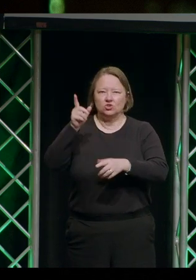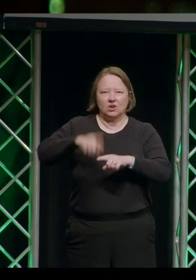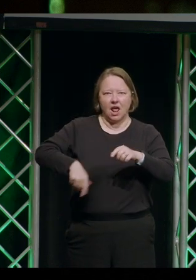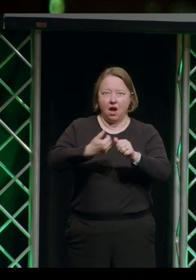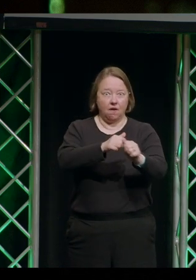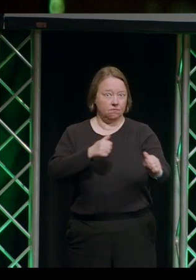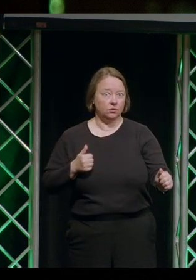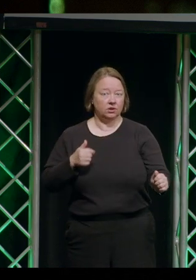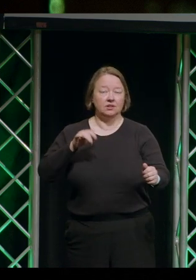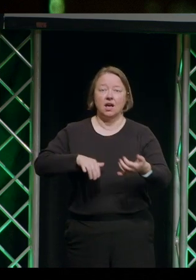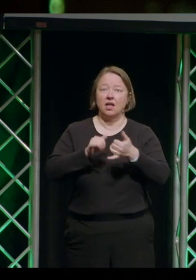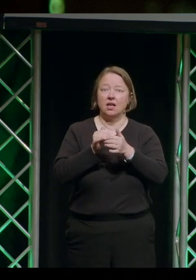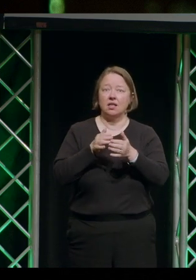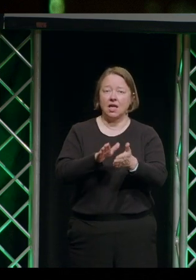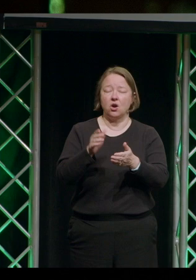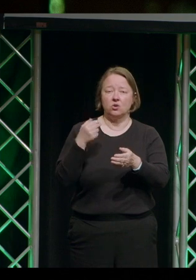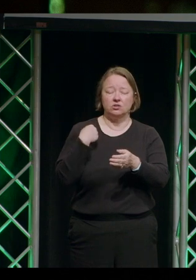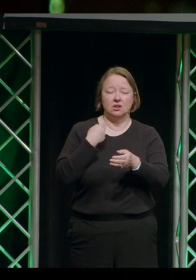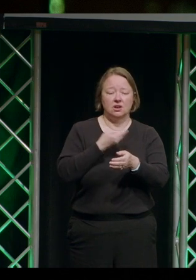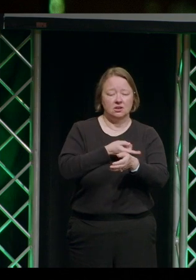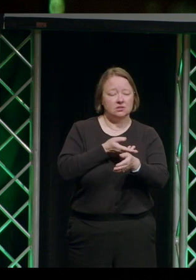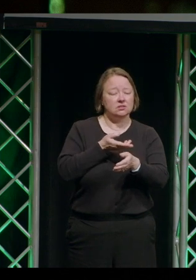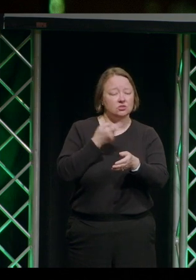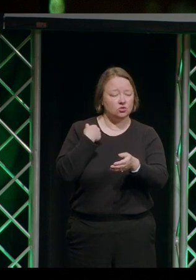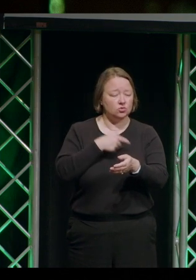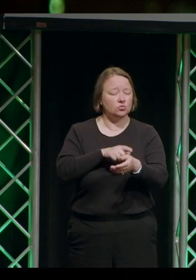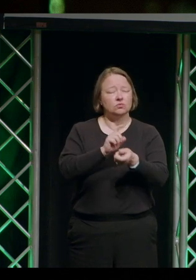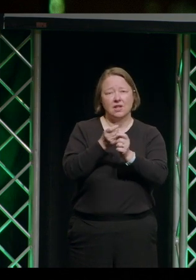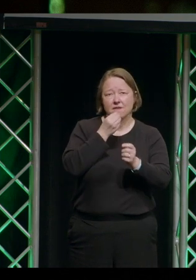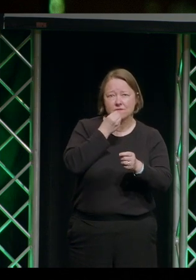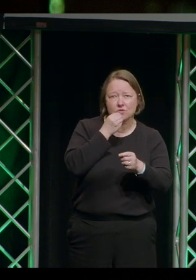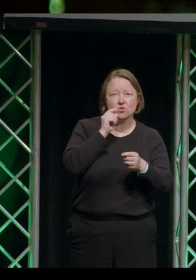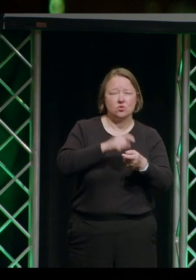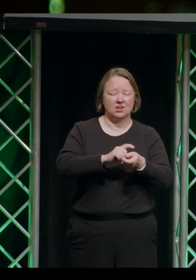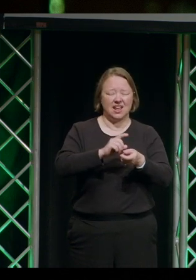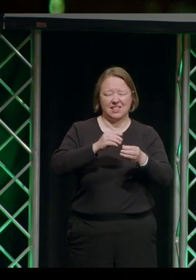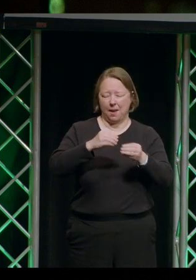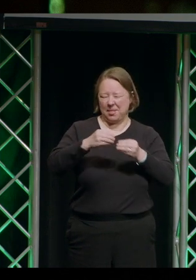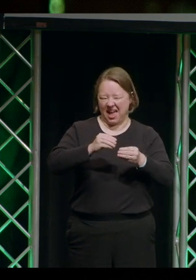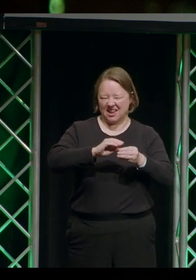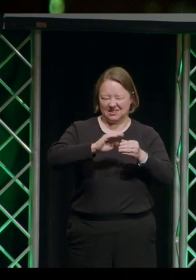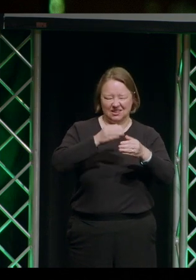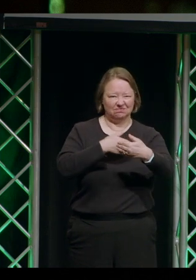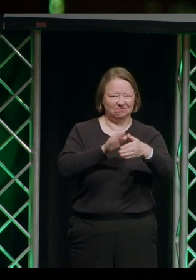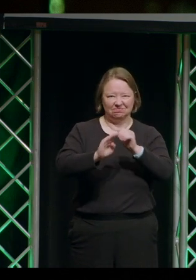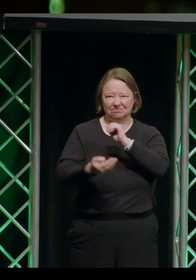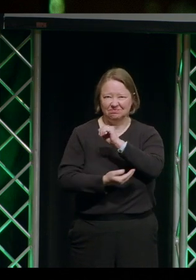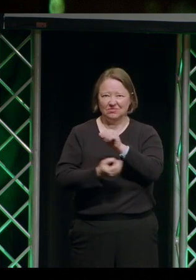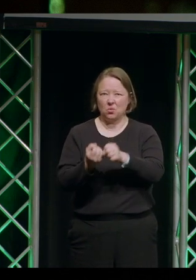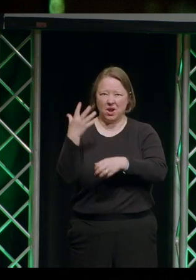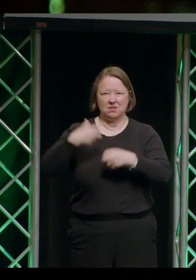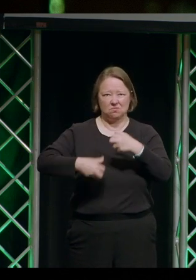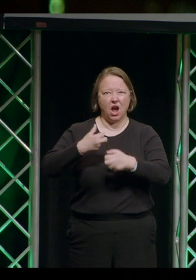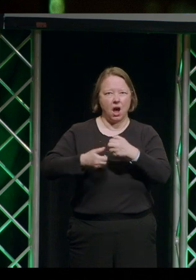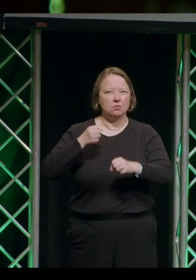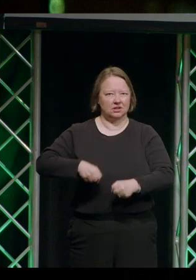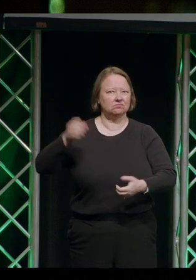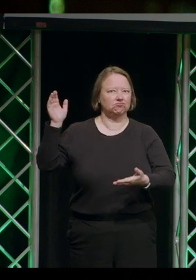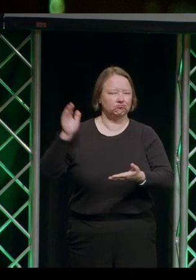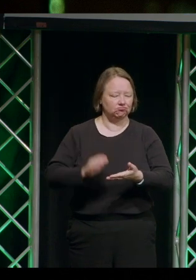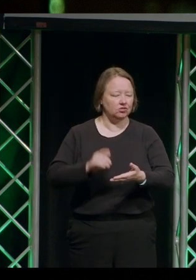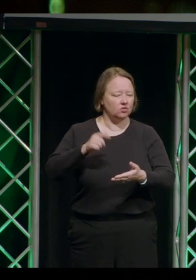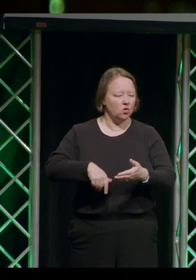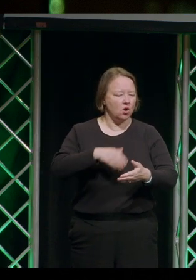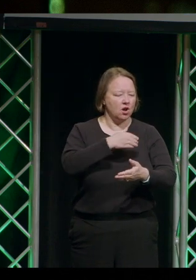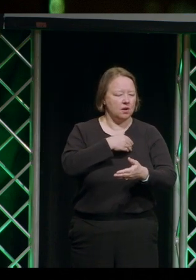This allows us to shift the way that we are addressing the food and plastic waste problem. Not only that, but Cellucoat provides a means for members of the